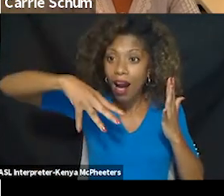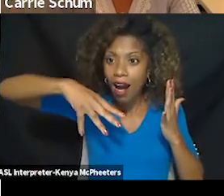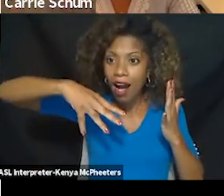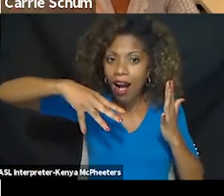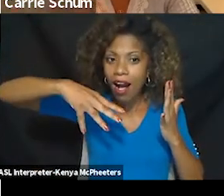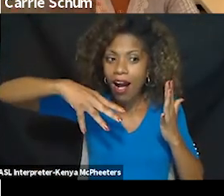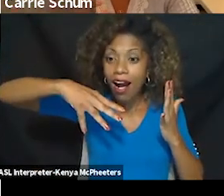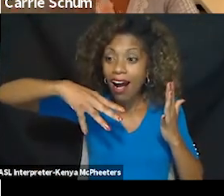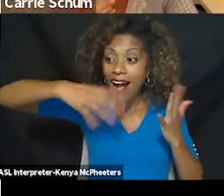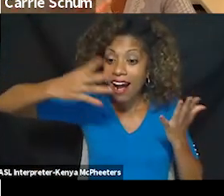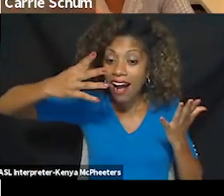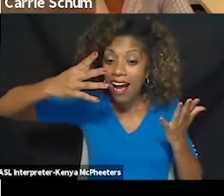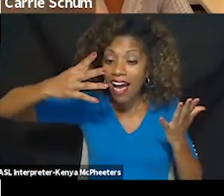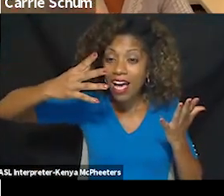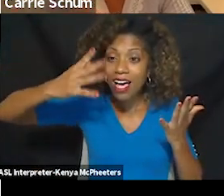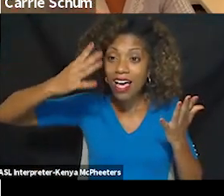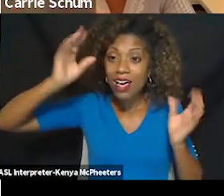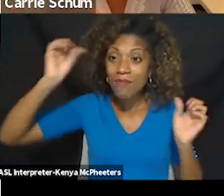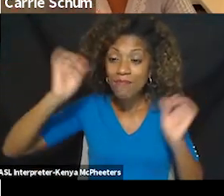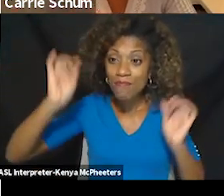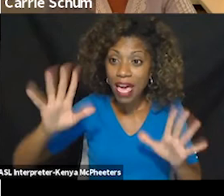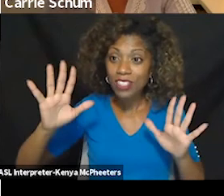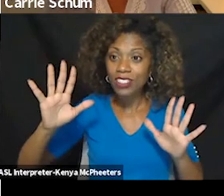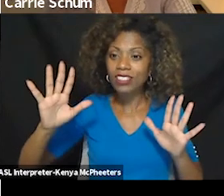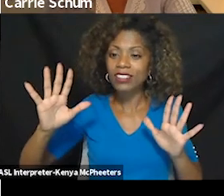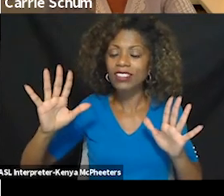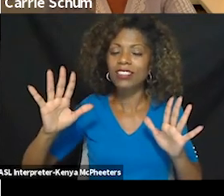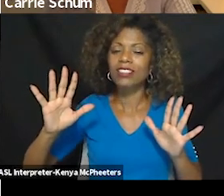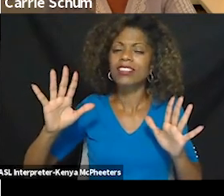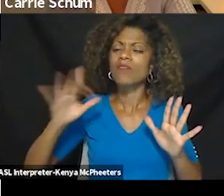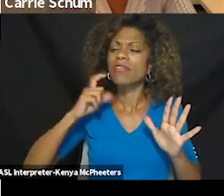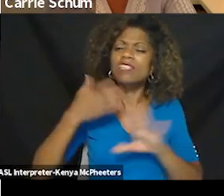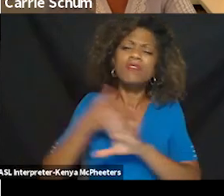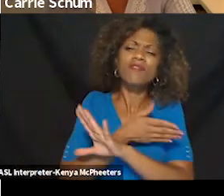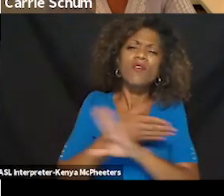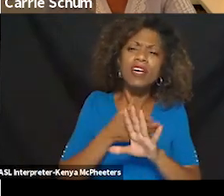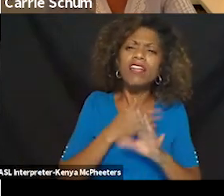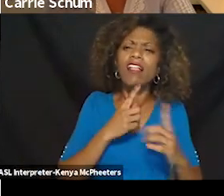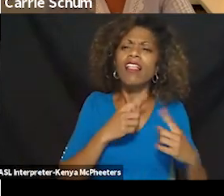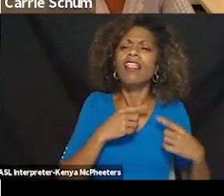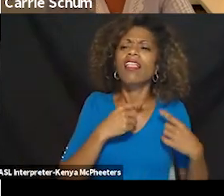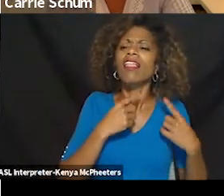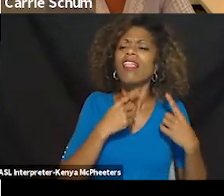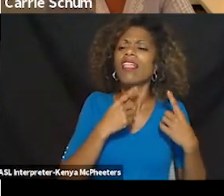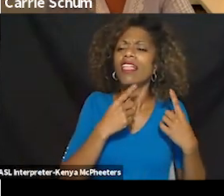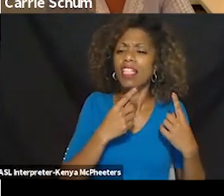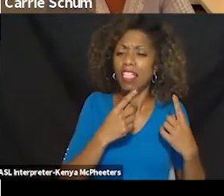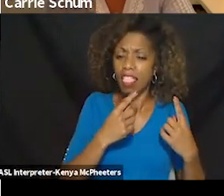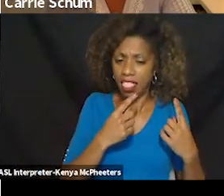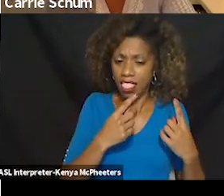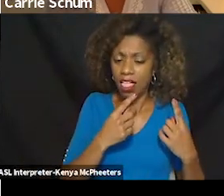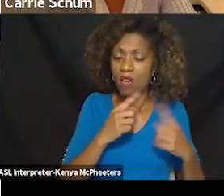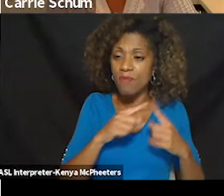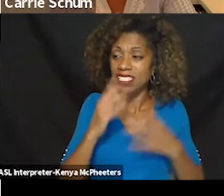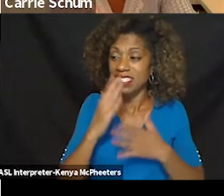they had been doing their own thing for a long time, and it was working pretty well for most of them. Most of us have not been infected. So to say